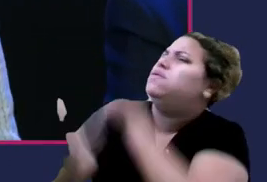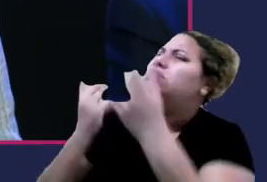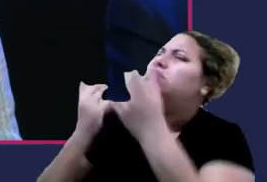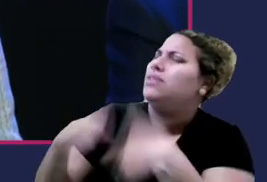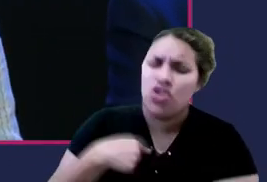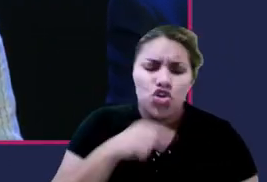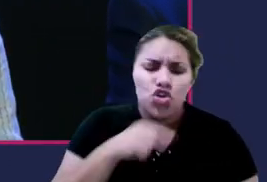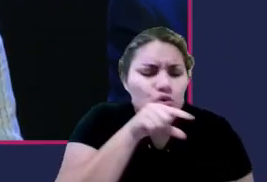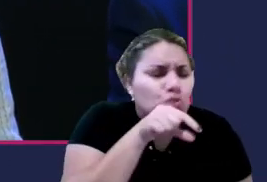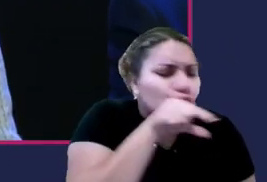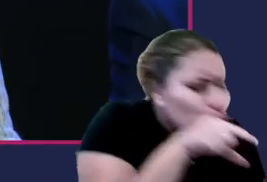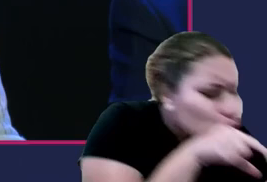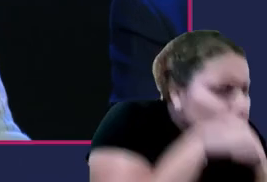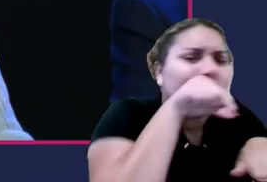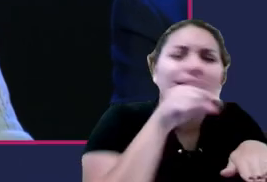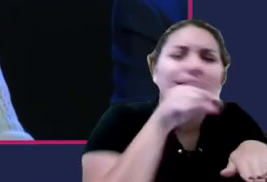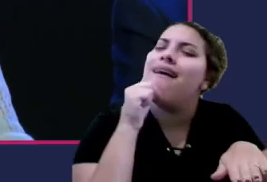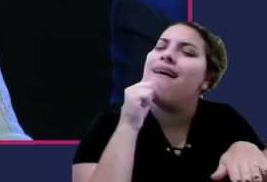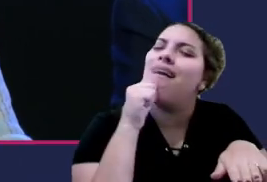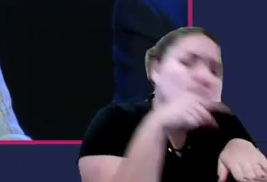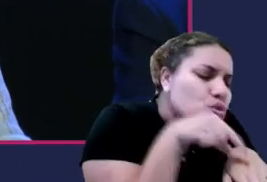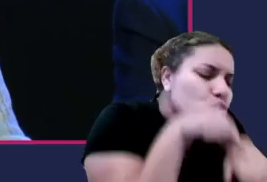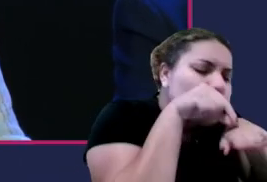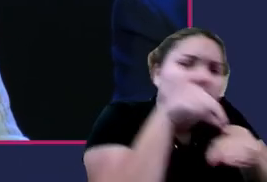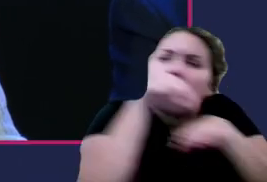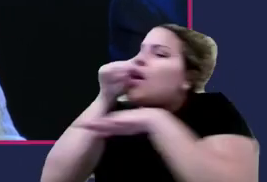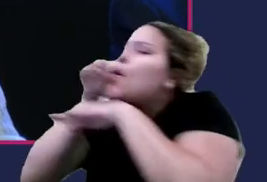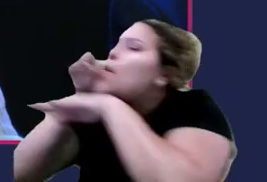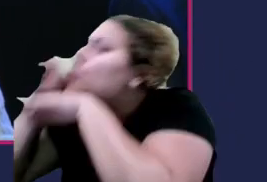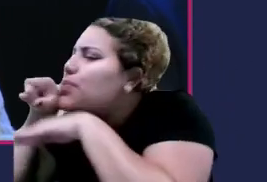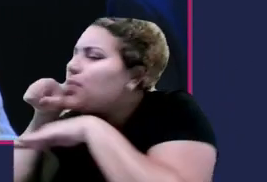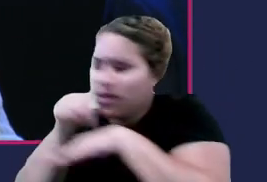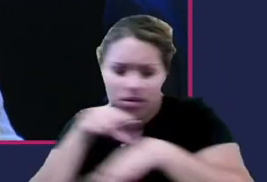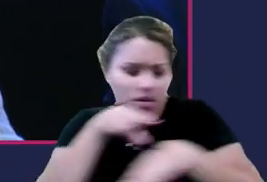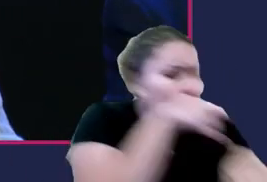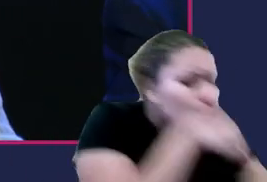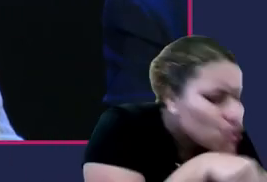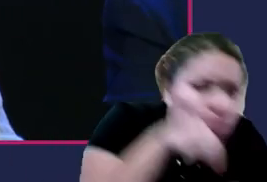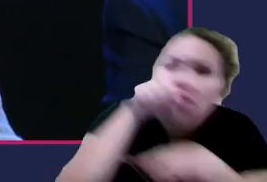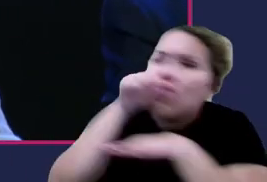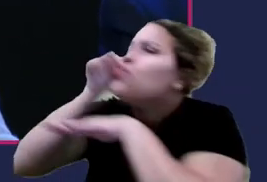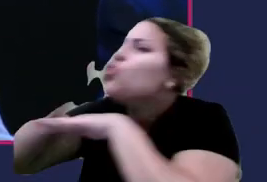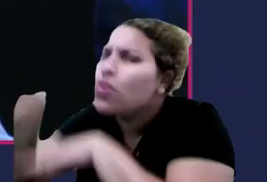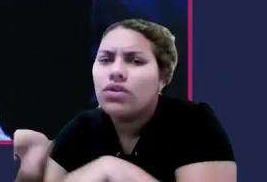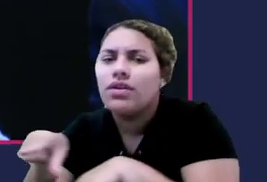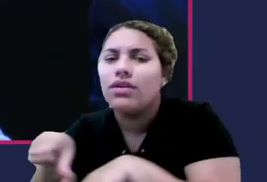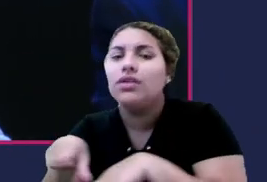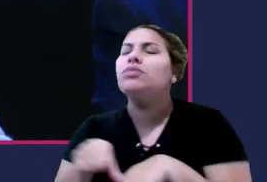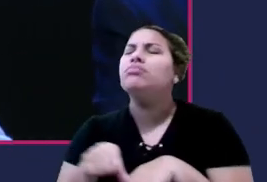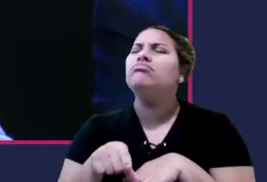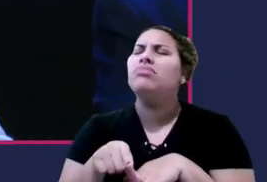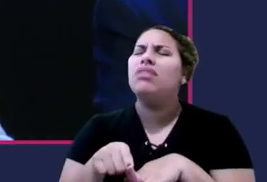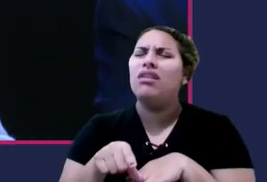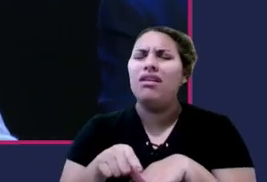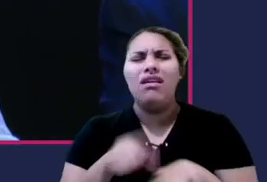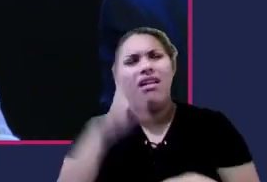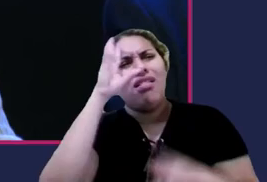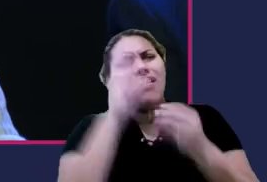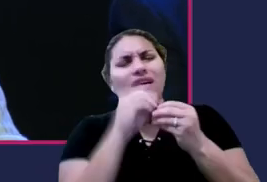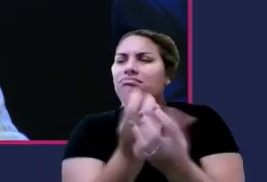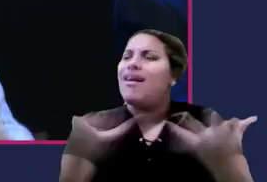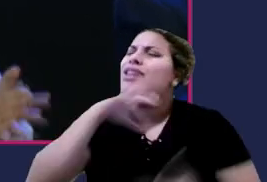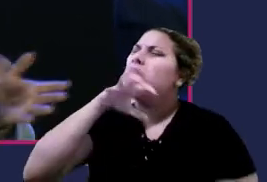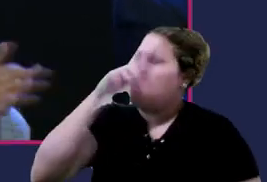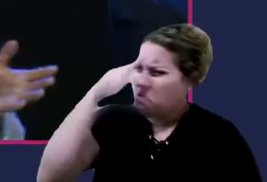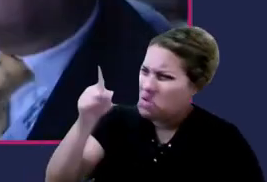other animals were saying, "Are you insane? Or do you think you're going to be able to put out the fire?" And the